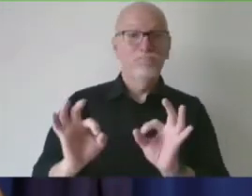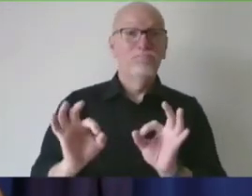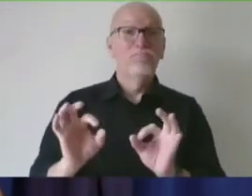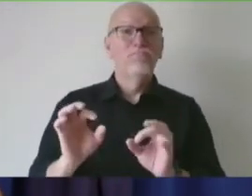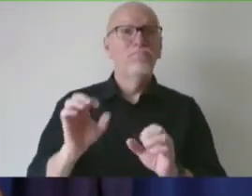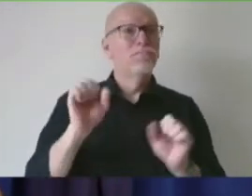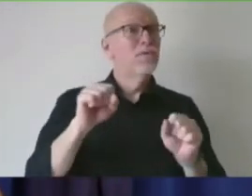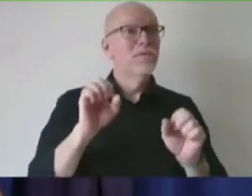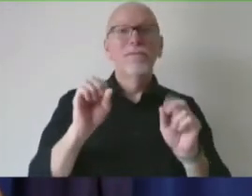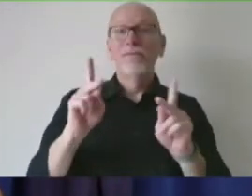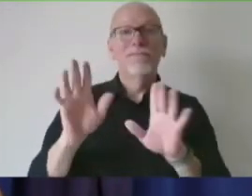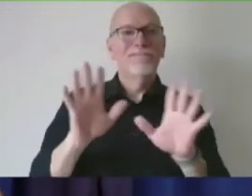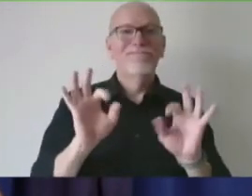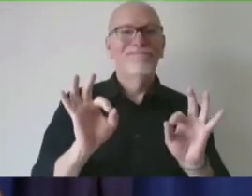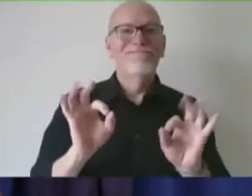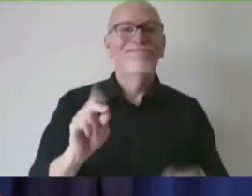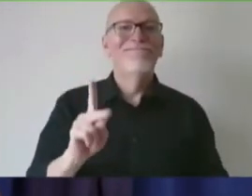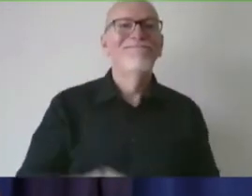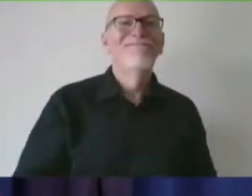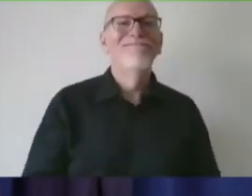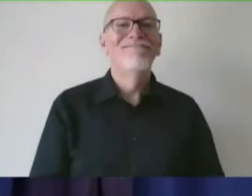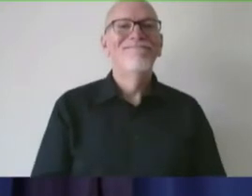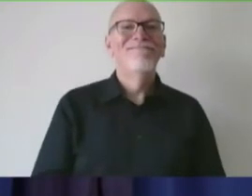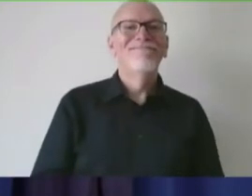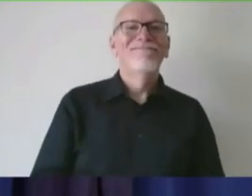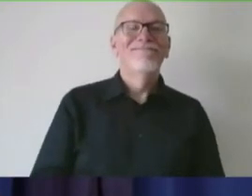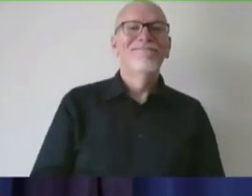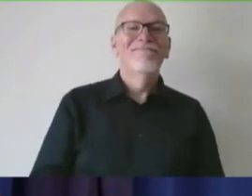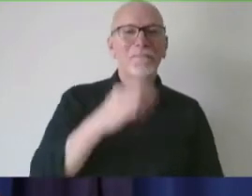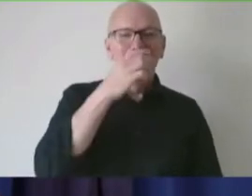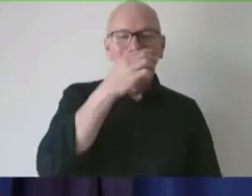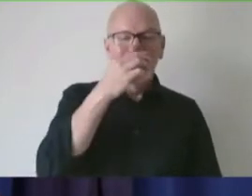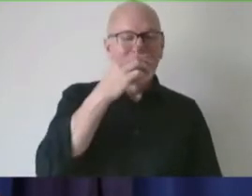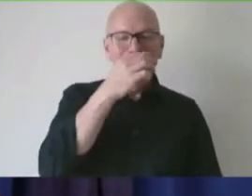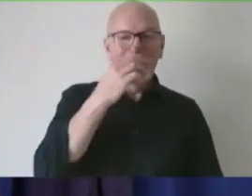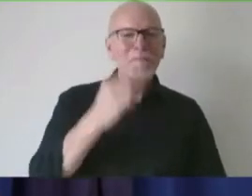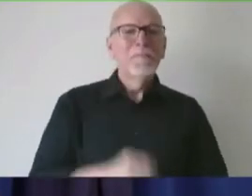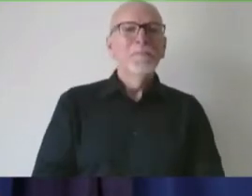sir. Absolutely. No worries.